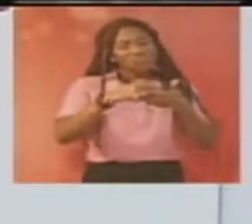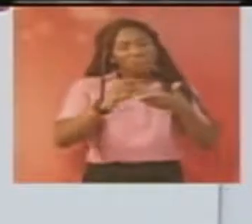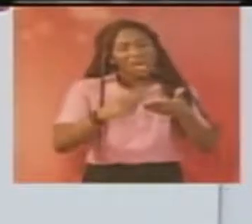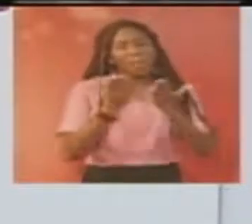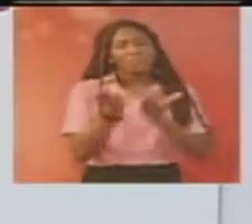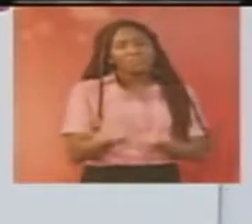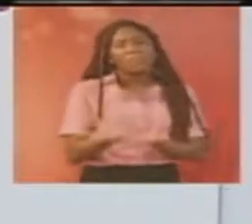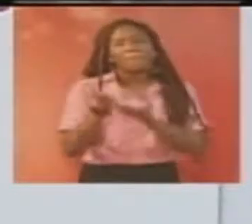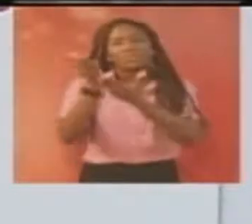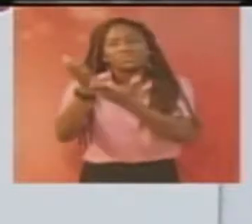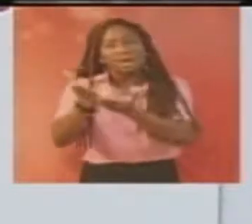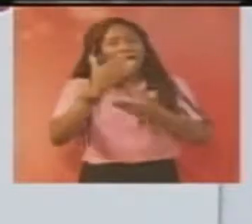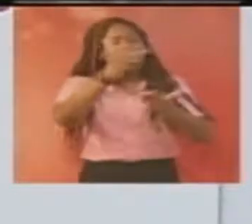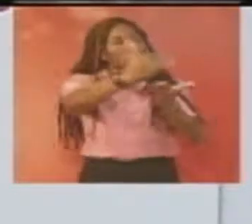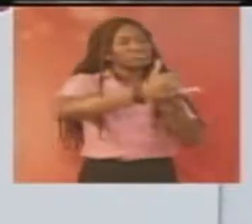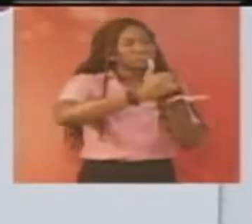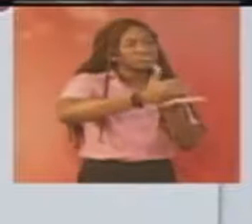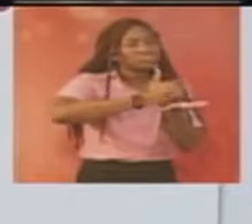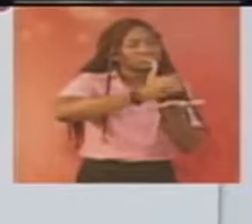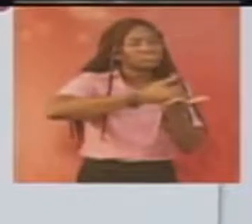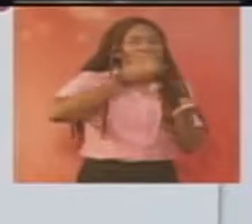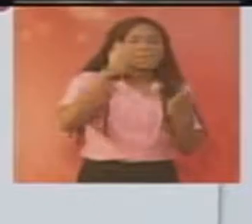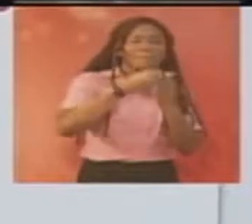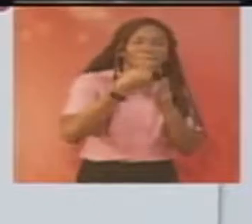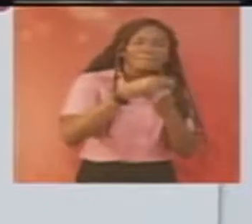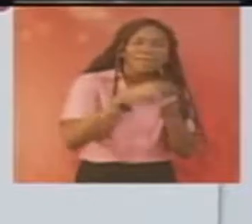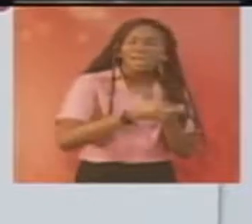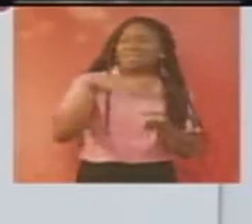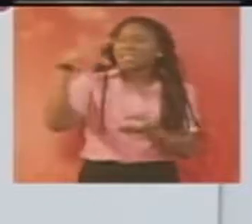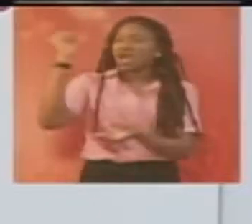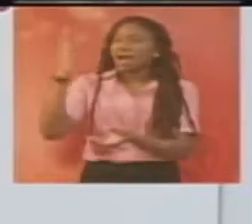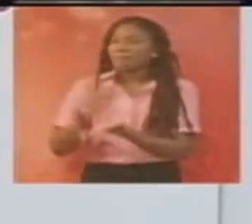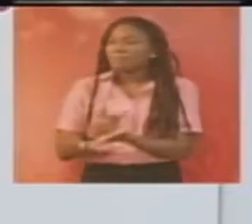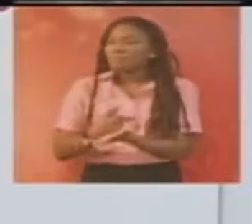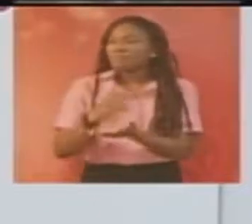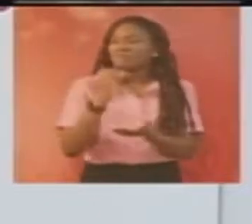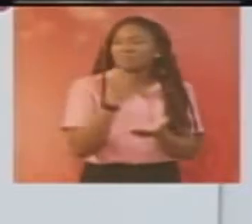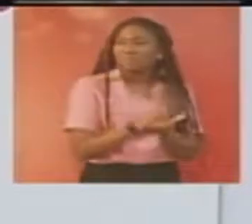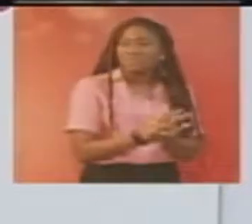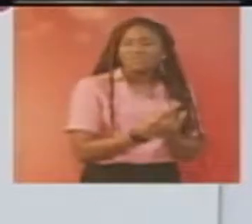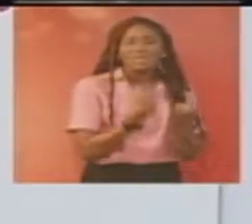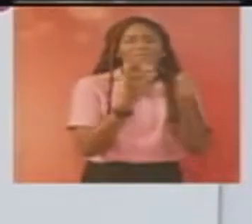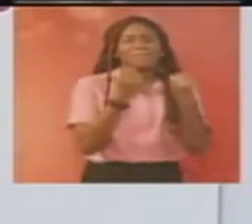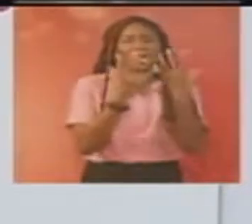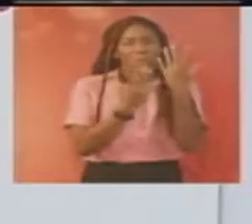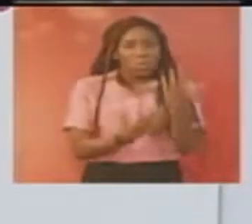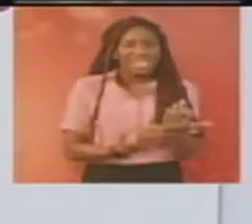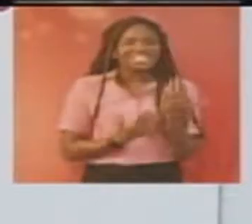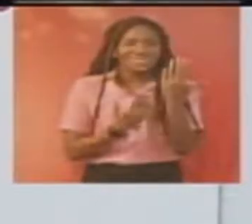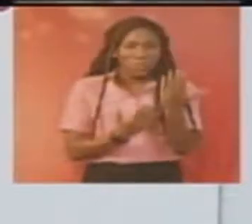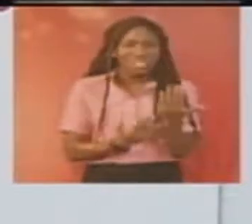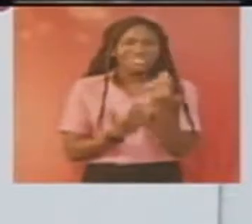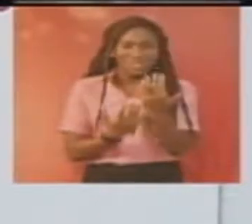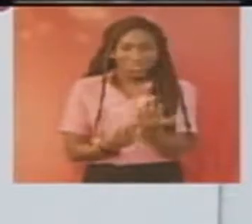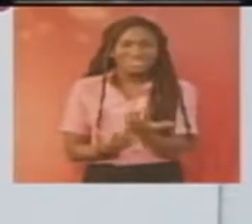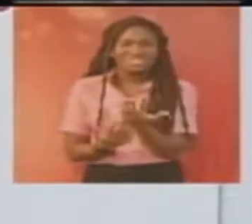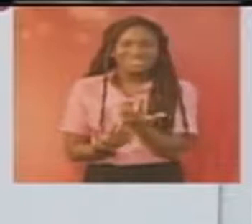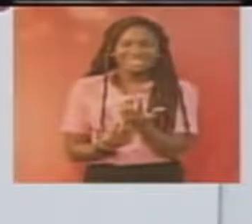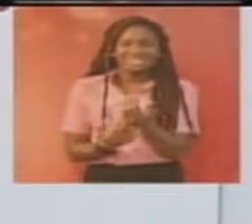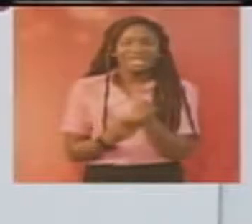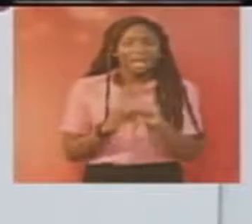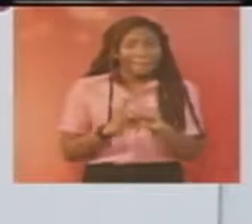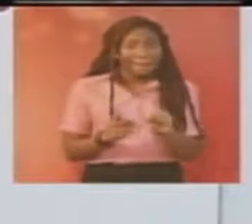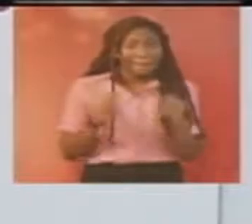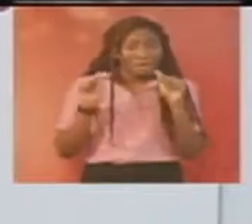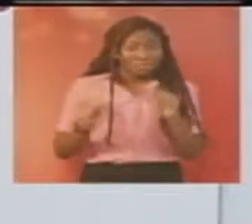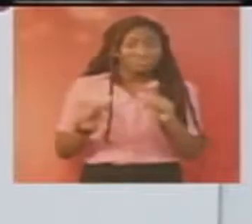getting money. It's time spent getting approvals. It's time spent, you're just waiting a lot. So apparently in this